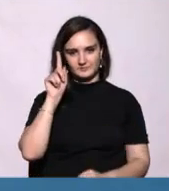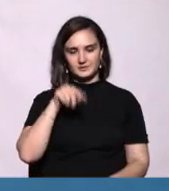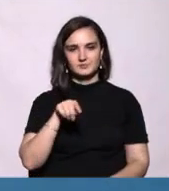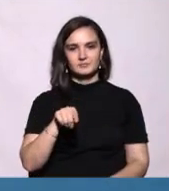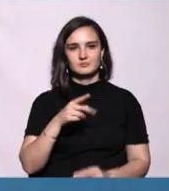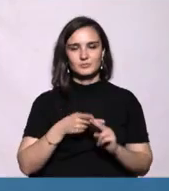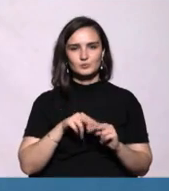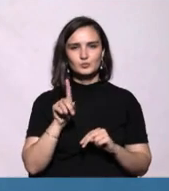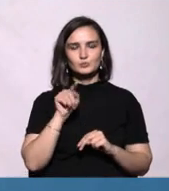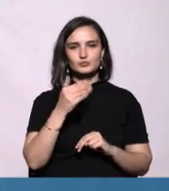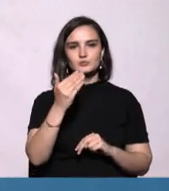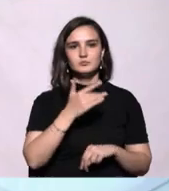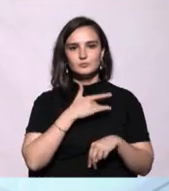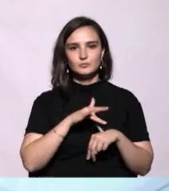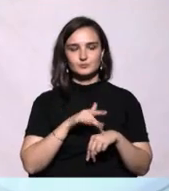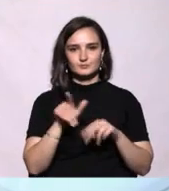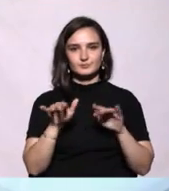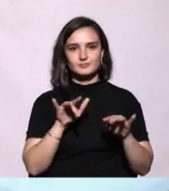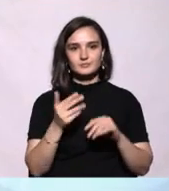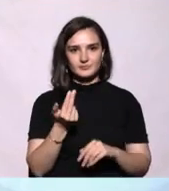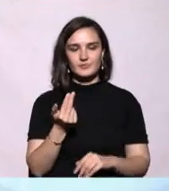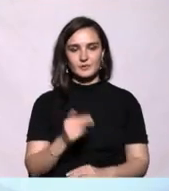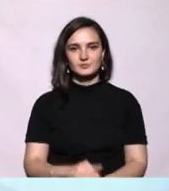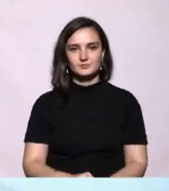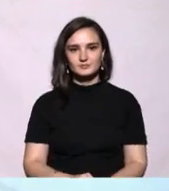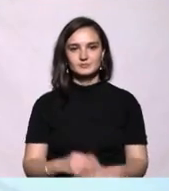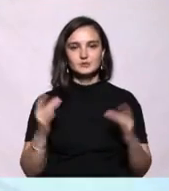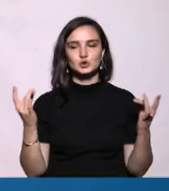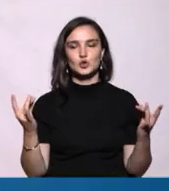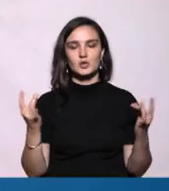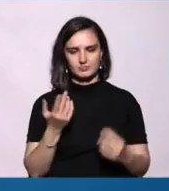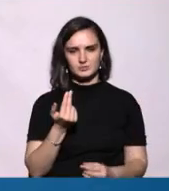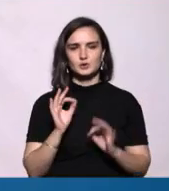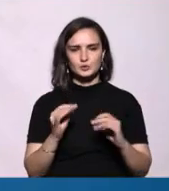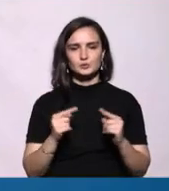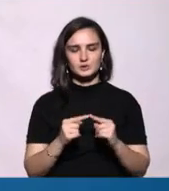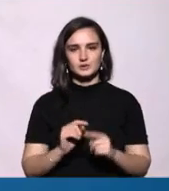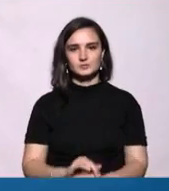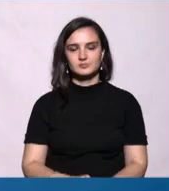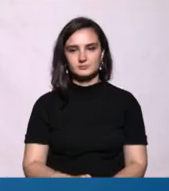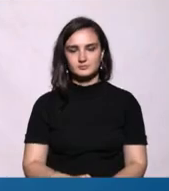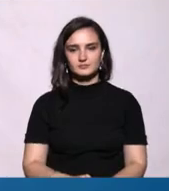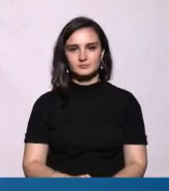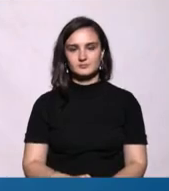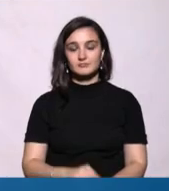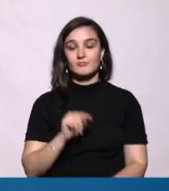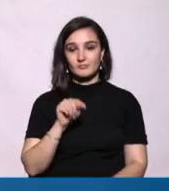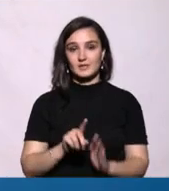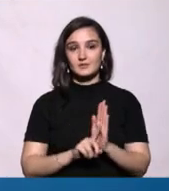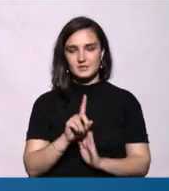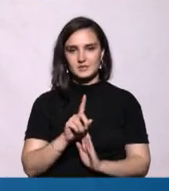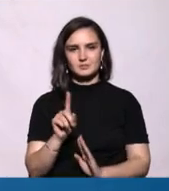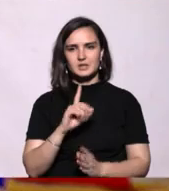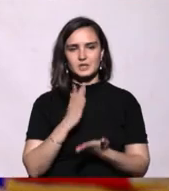one because I know it's your favorite activity and it's do yoga. Exactly, Zach. And, here we go.